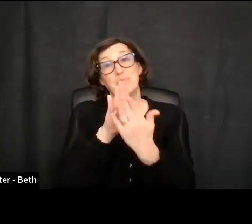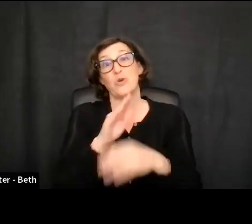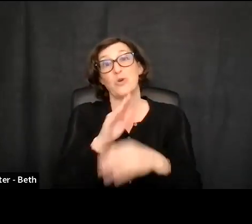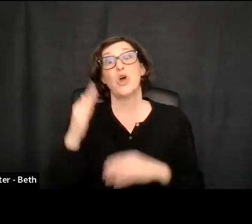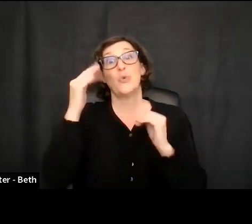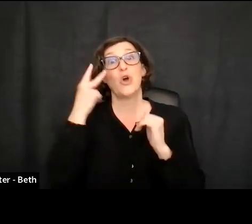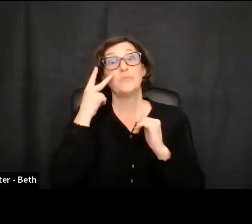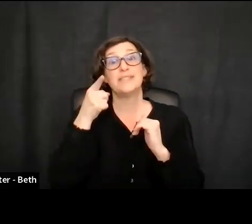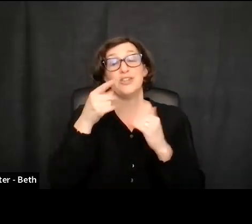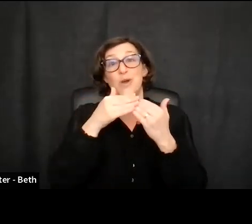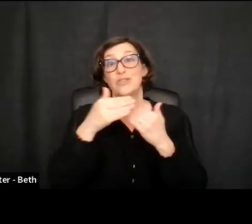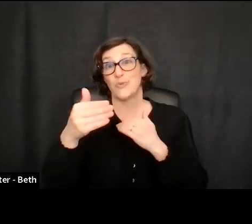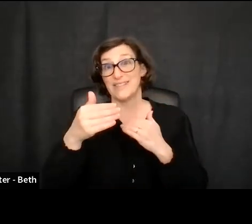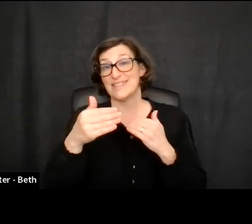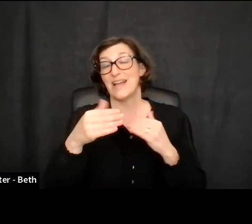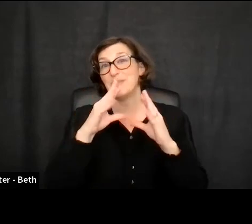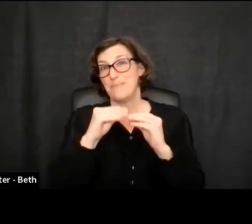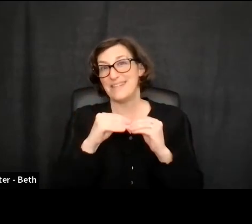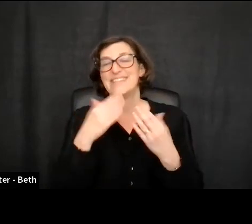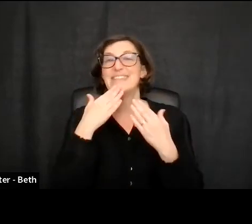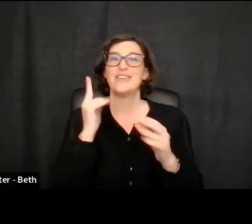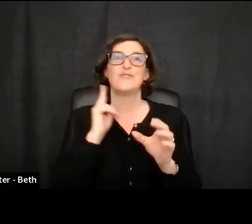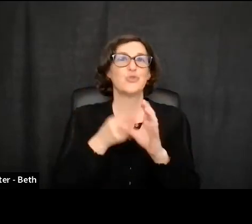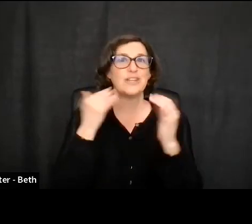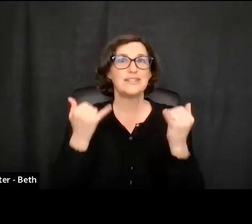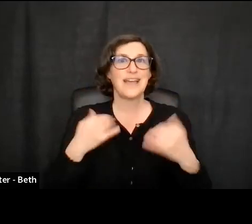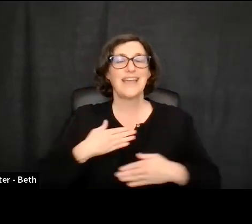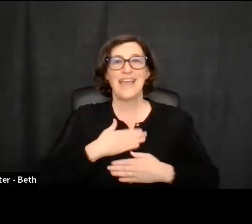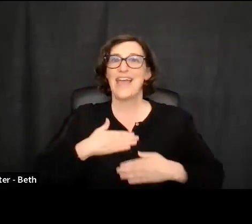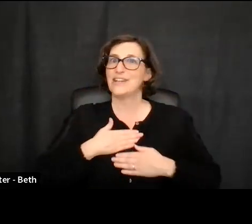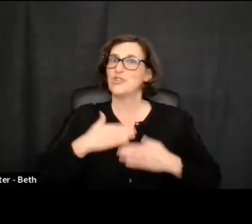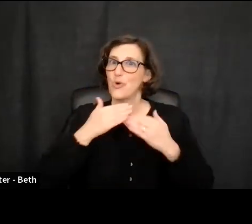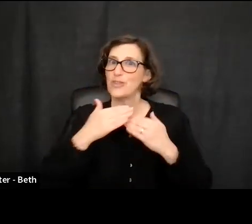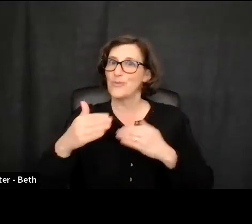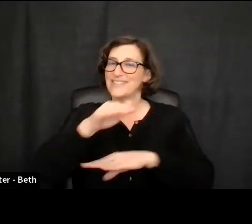at the rest of this series. Thank you so much for joining and have a wonderful rest of the evening.